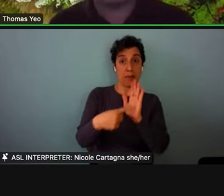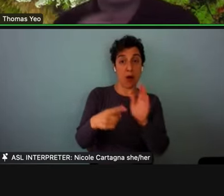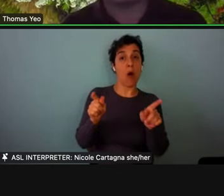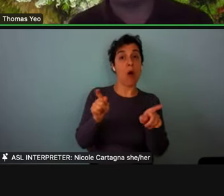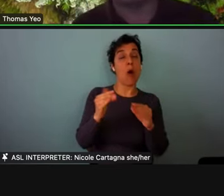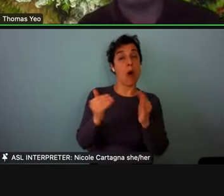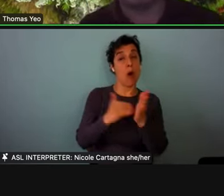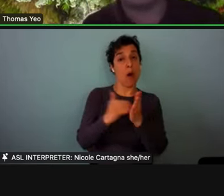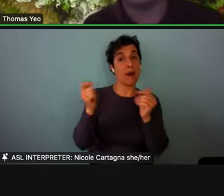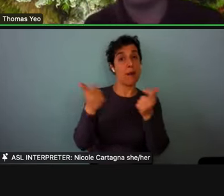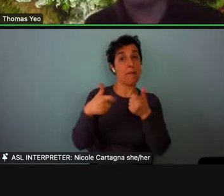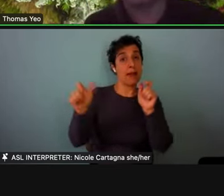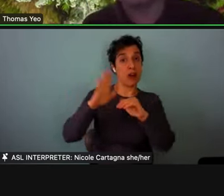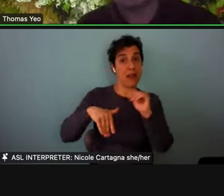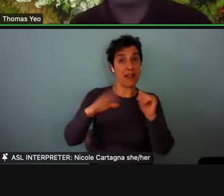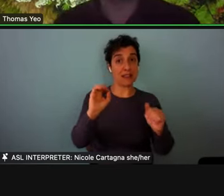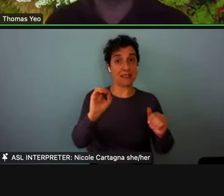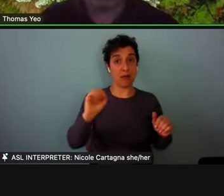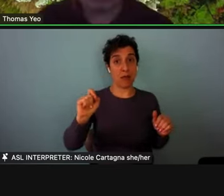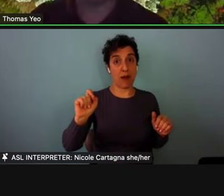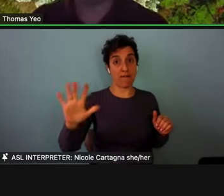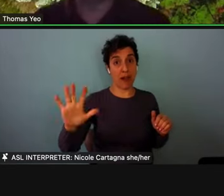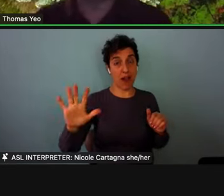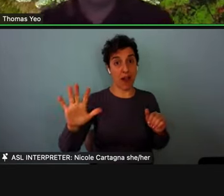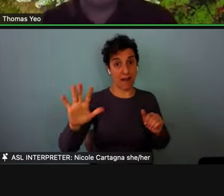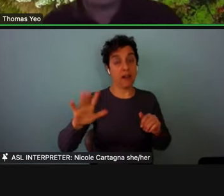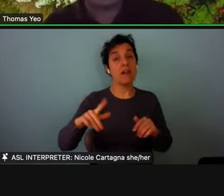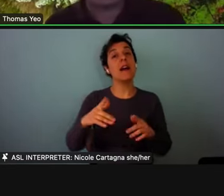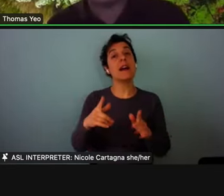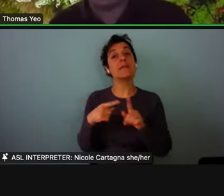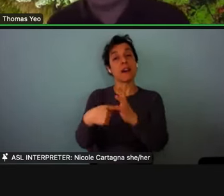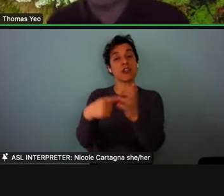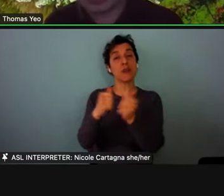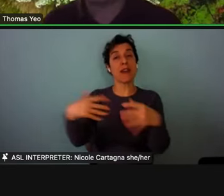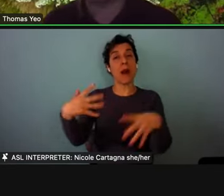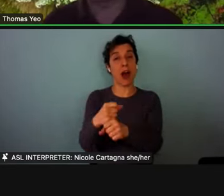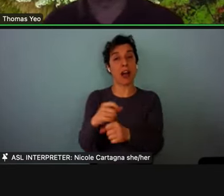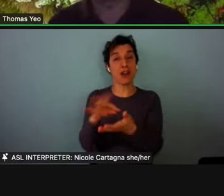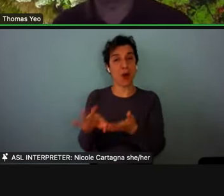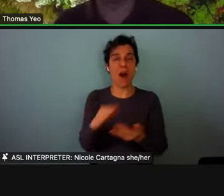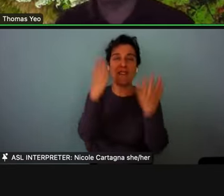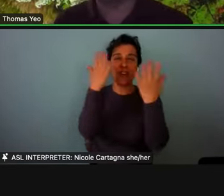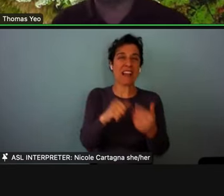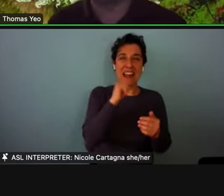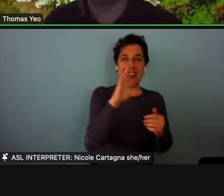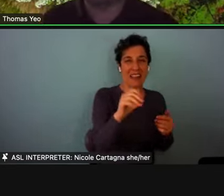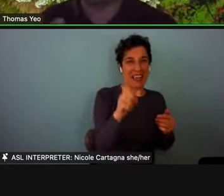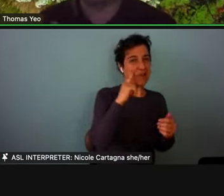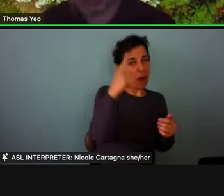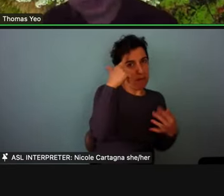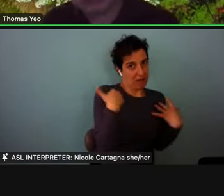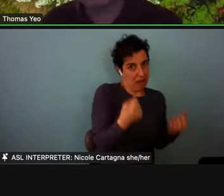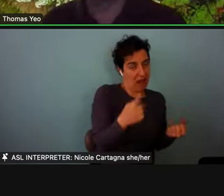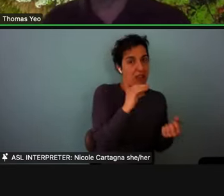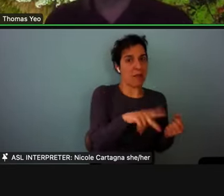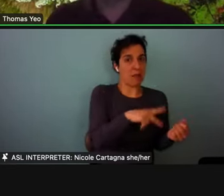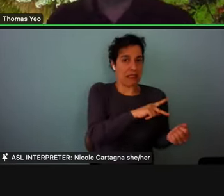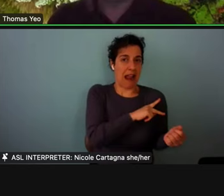0.5, especially with composite cognitive scores. But unfortunately, this is not the case for mental health and personality